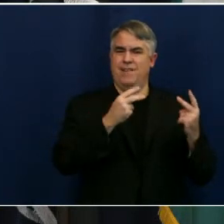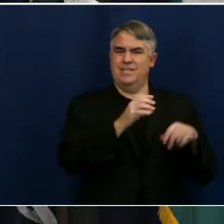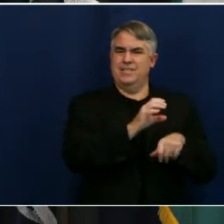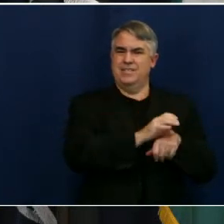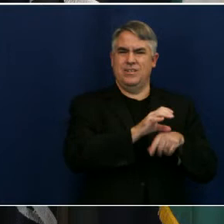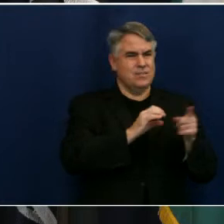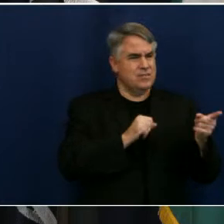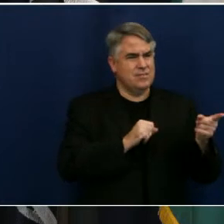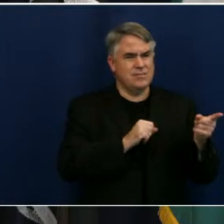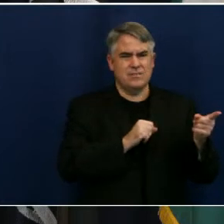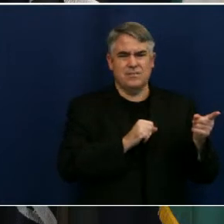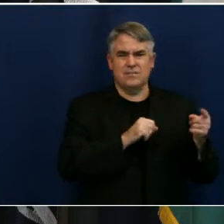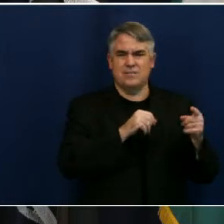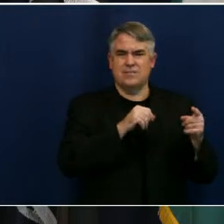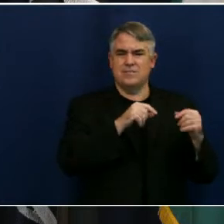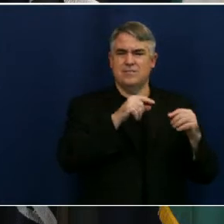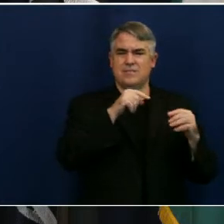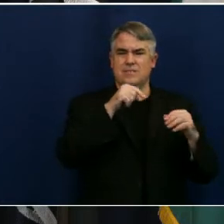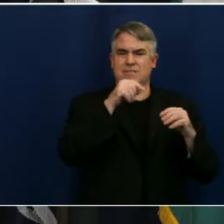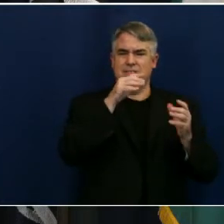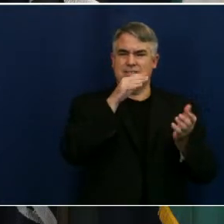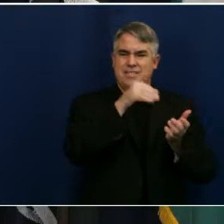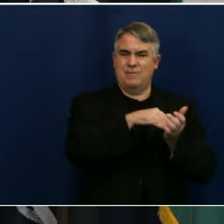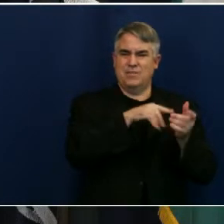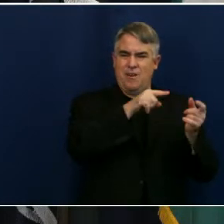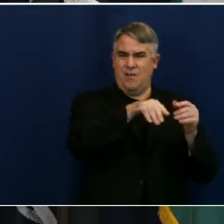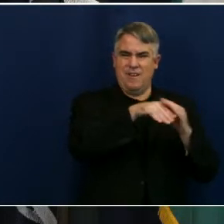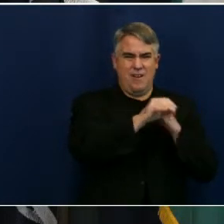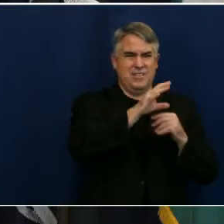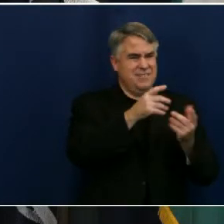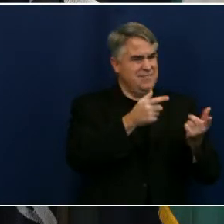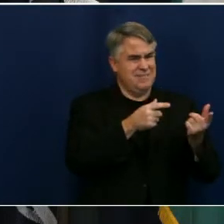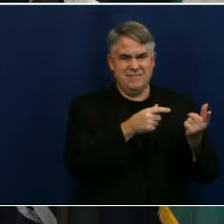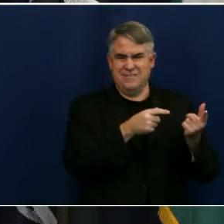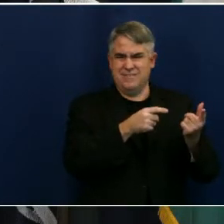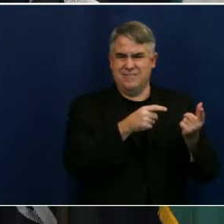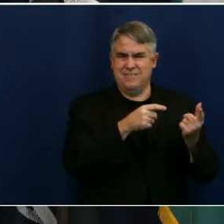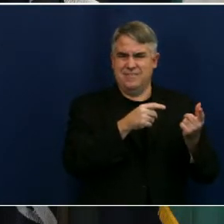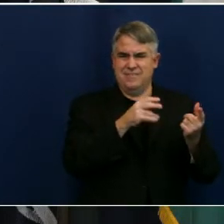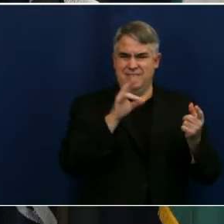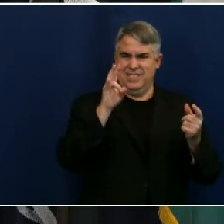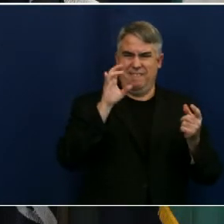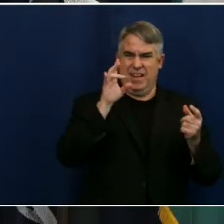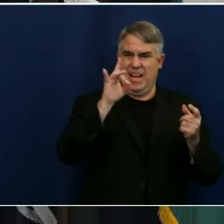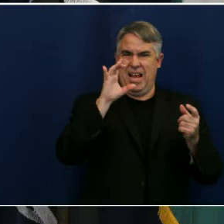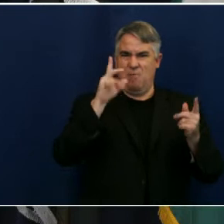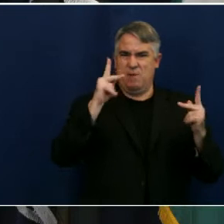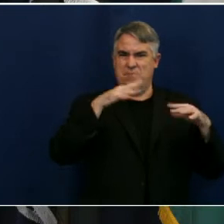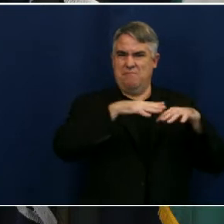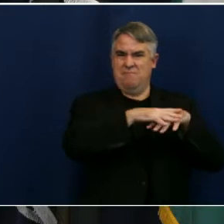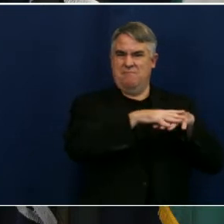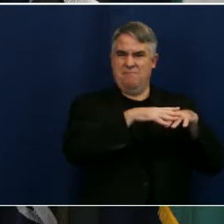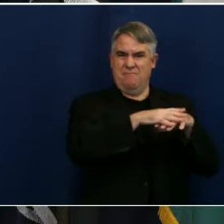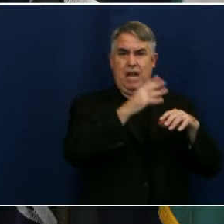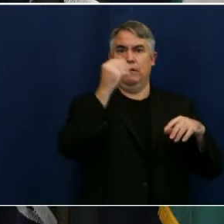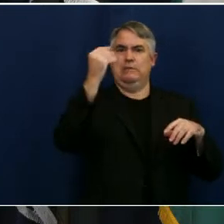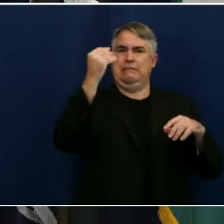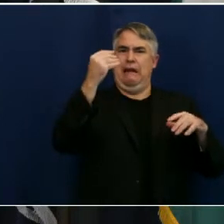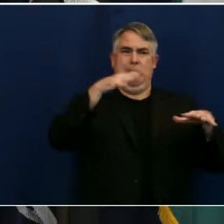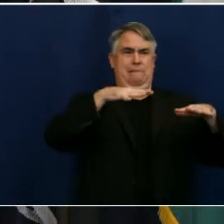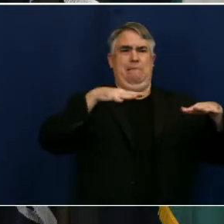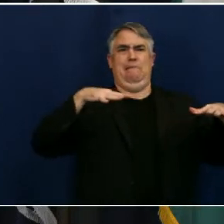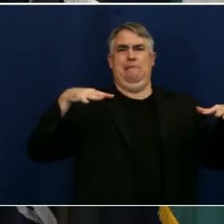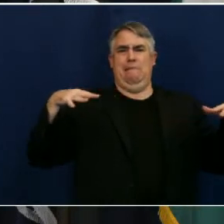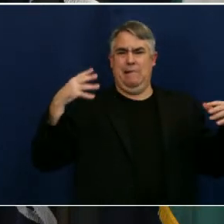El Cajon, but we had a photographer there. There were probably 700 or 800 people there. Almost none of them were wearing masks. They were very close together.